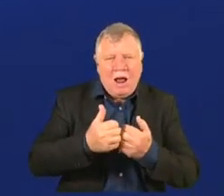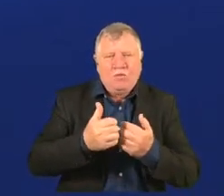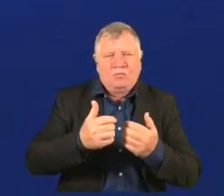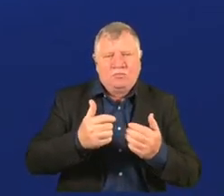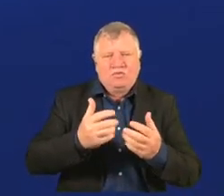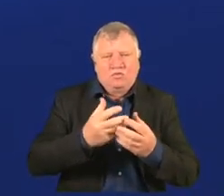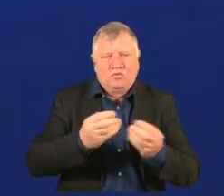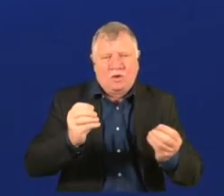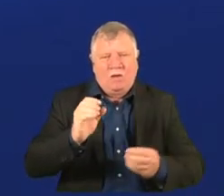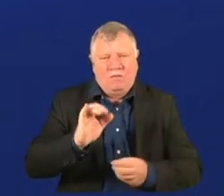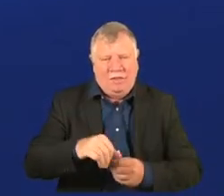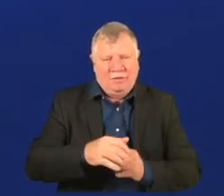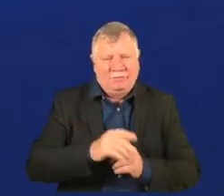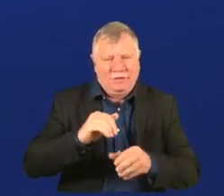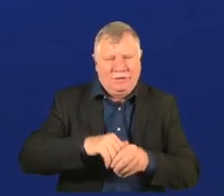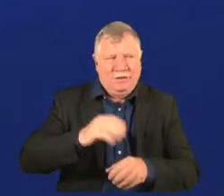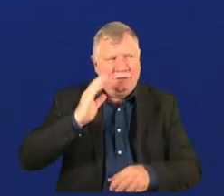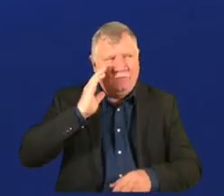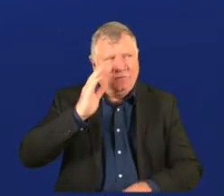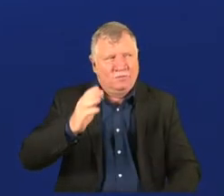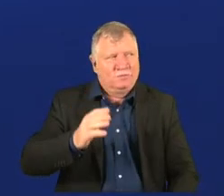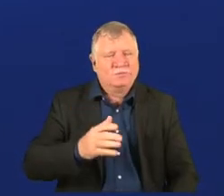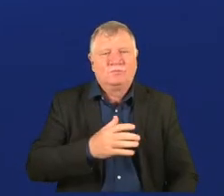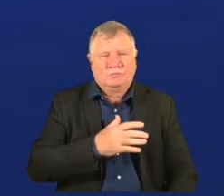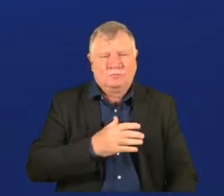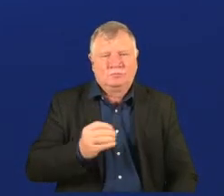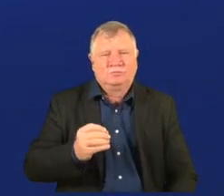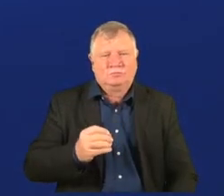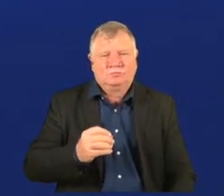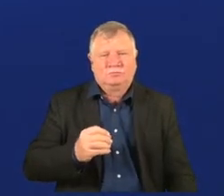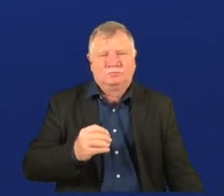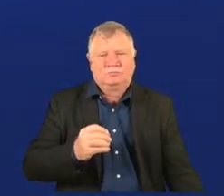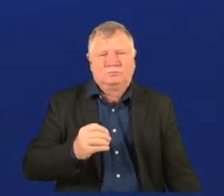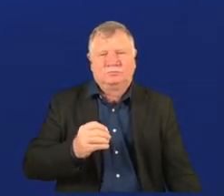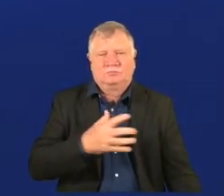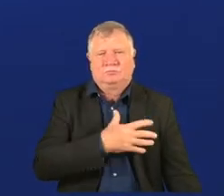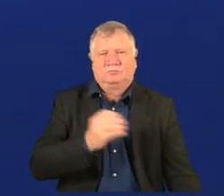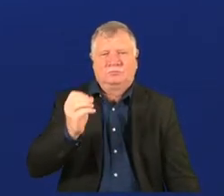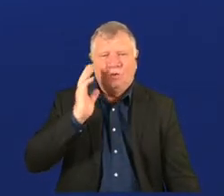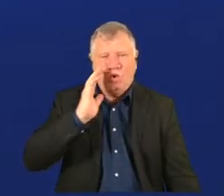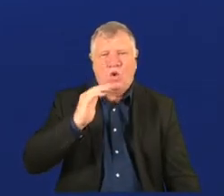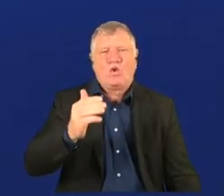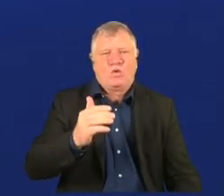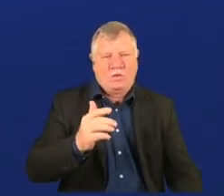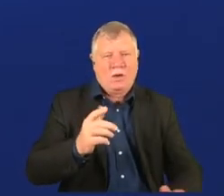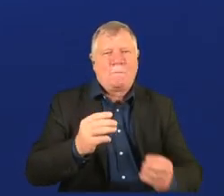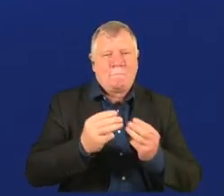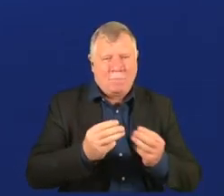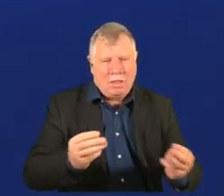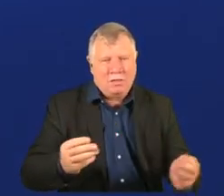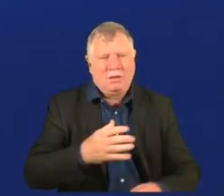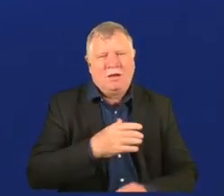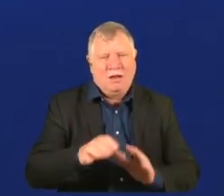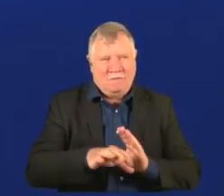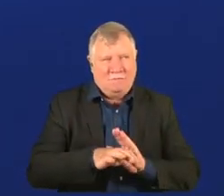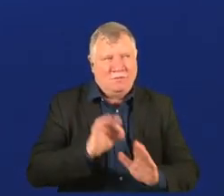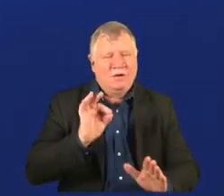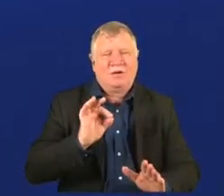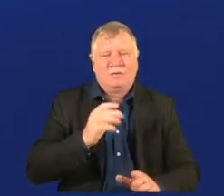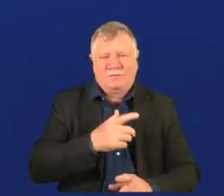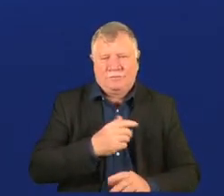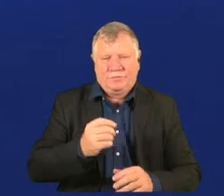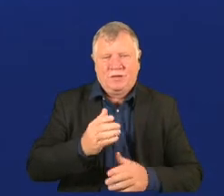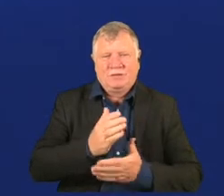future. So you'll see representatives from FTI go through the report, the methodology, the findings, and some